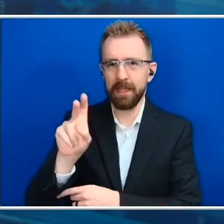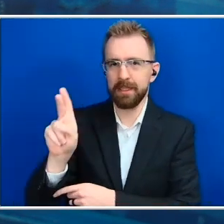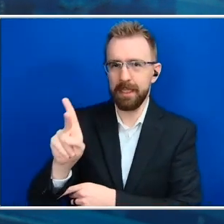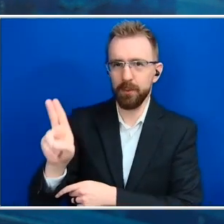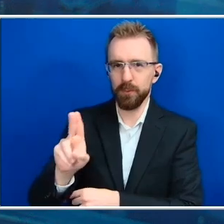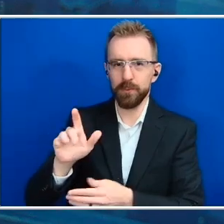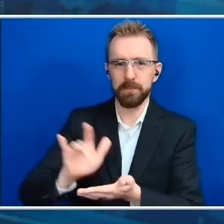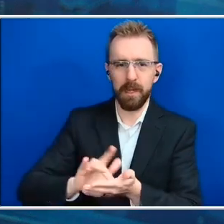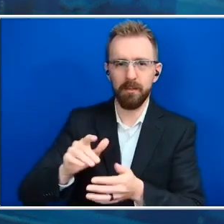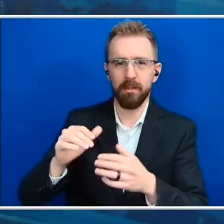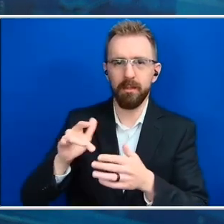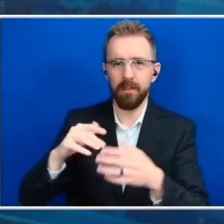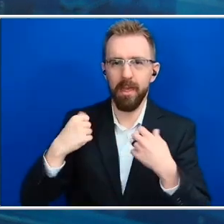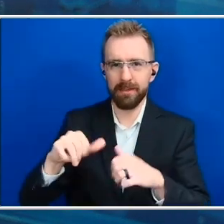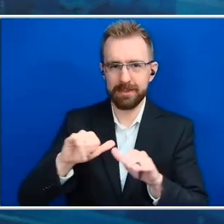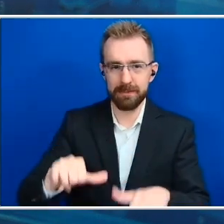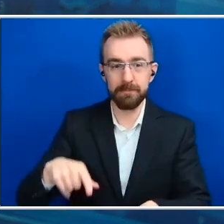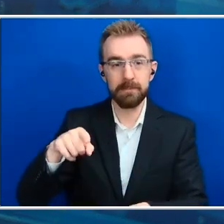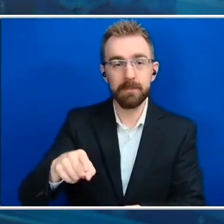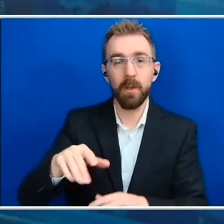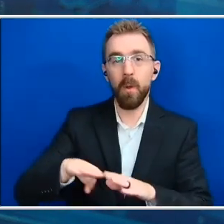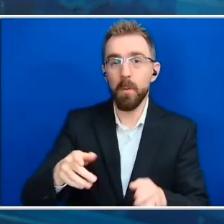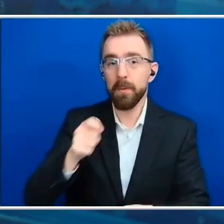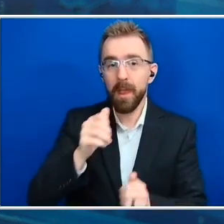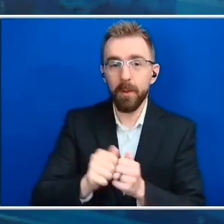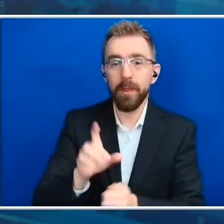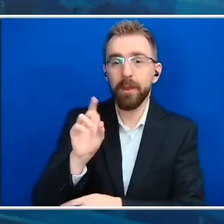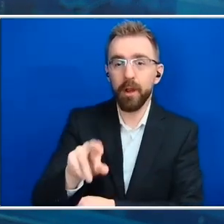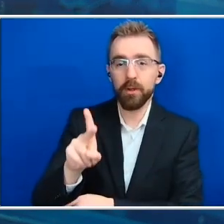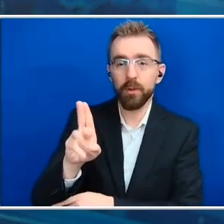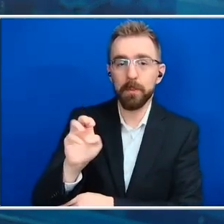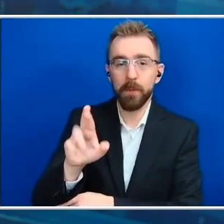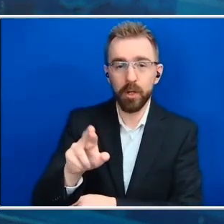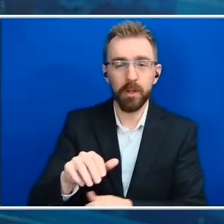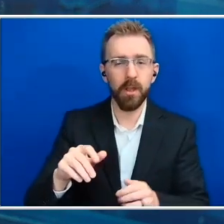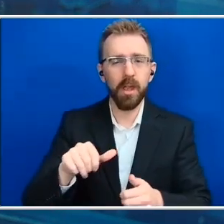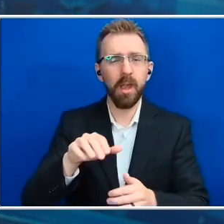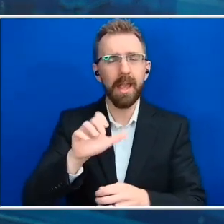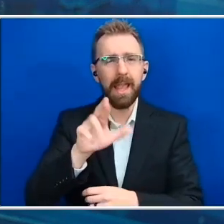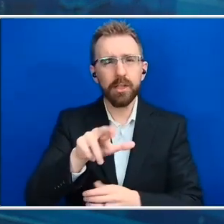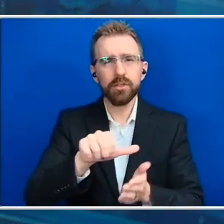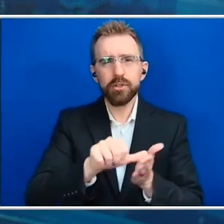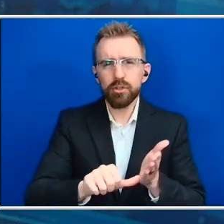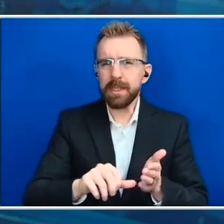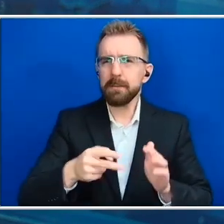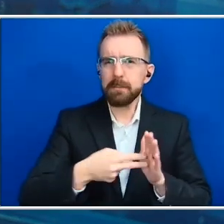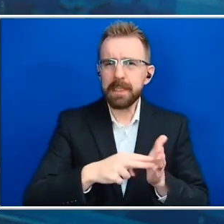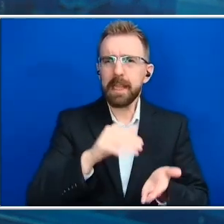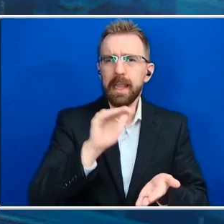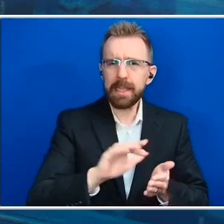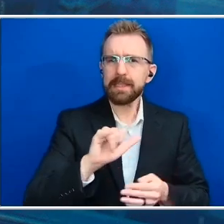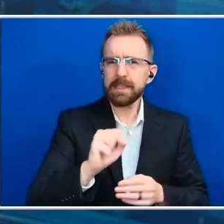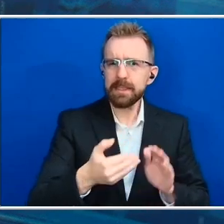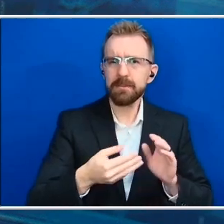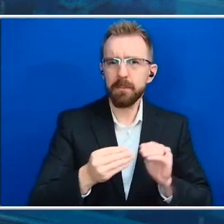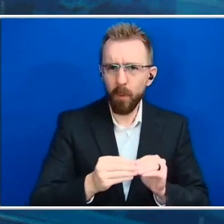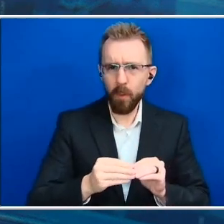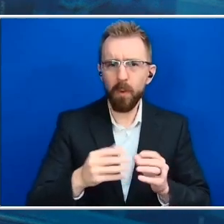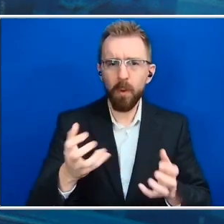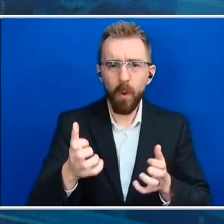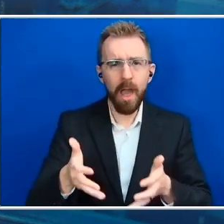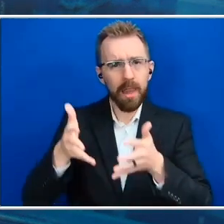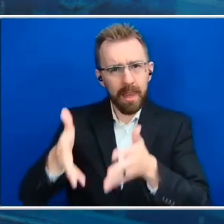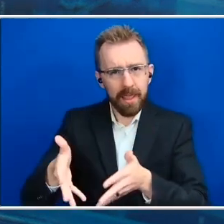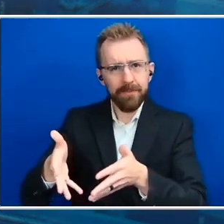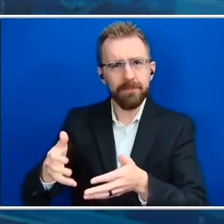Coomer. With cancer surgery, less is more. Surgeons want to leave as much as they can intact while only removing what is necessary.